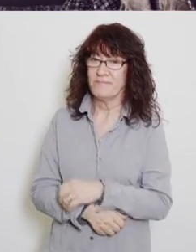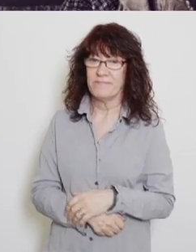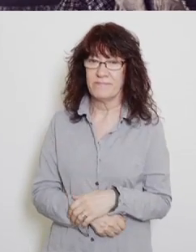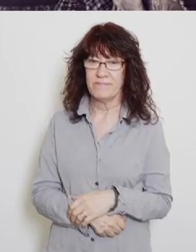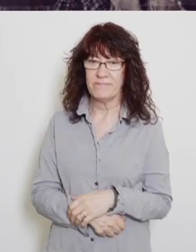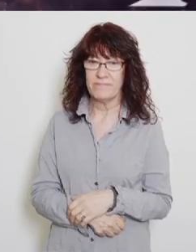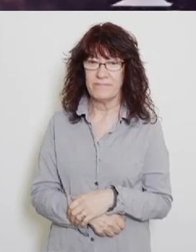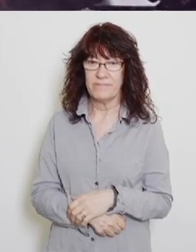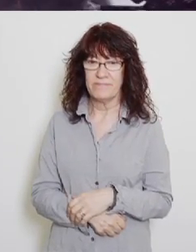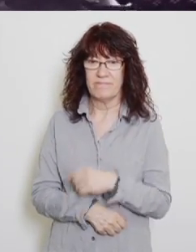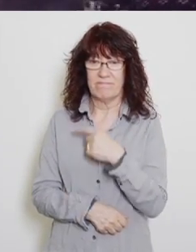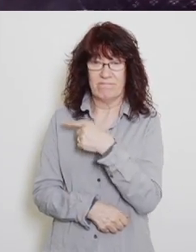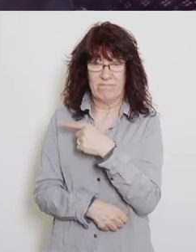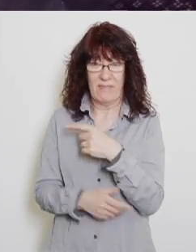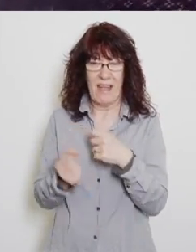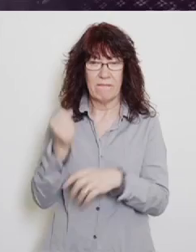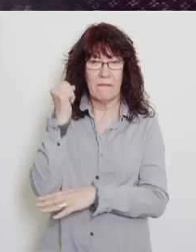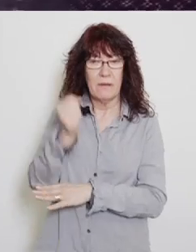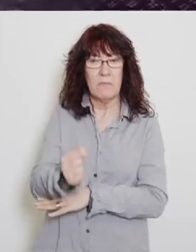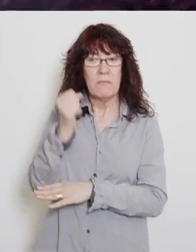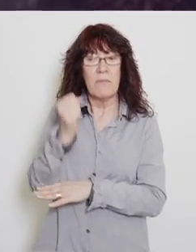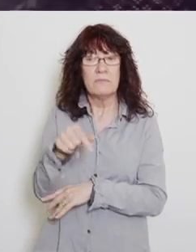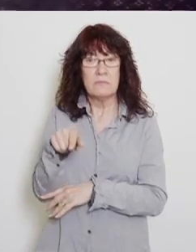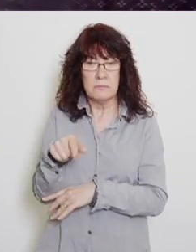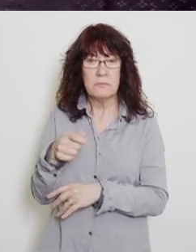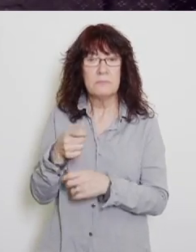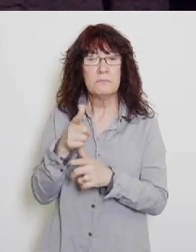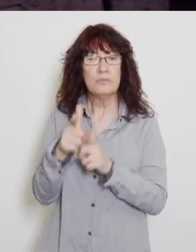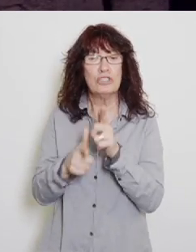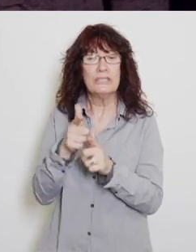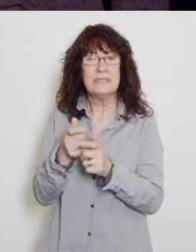energy directly from the water wheels.